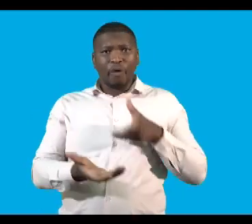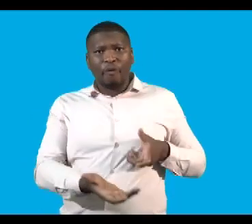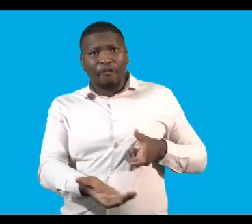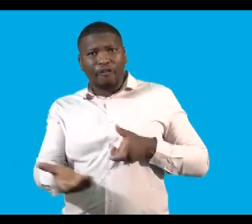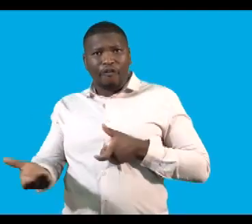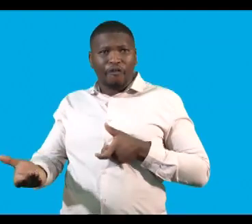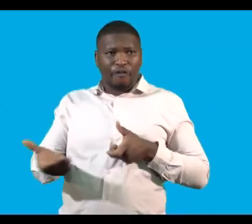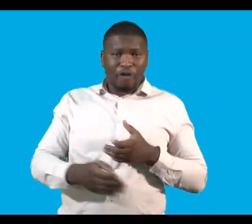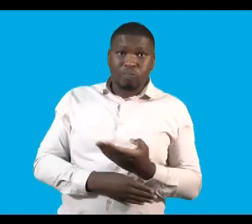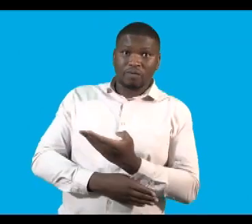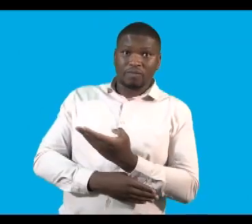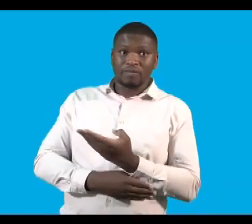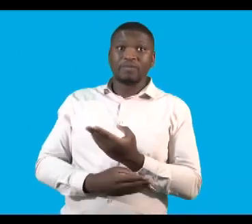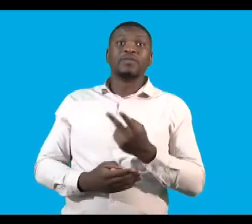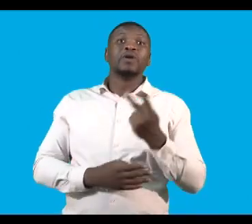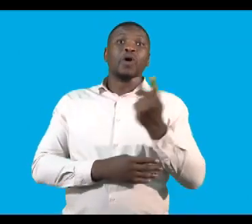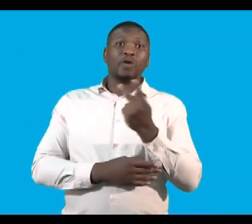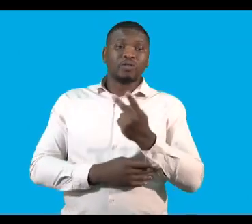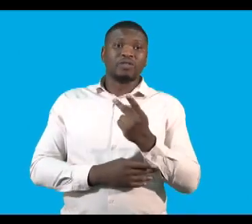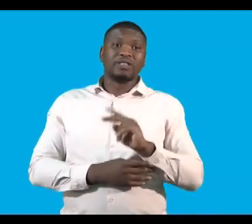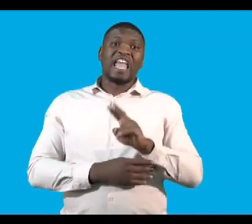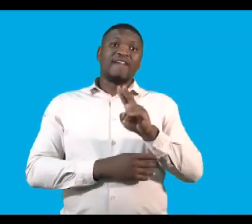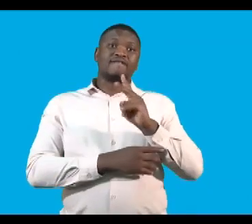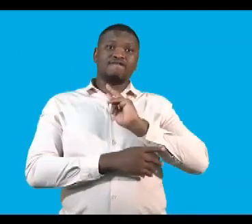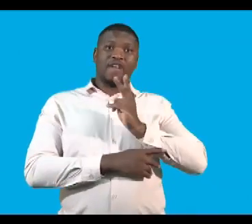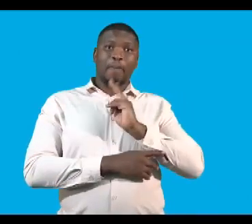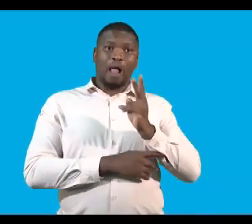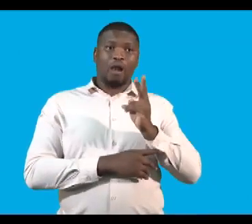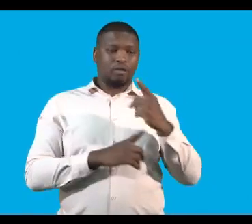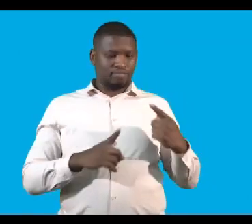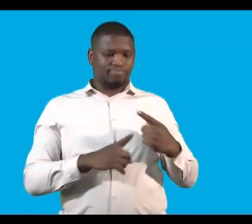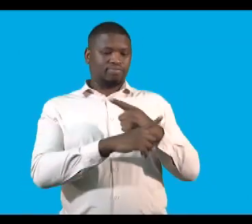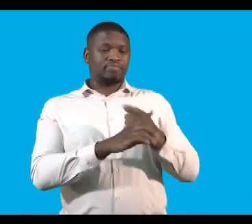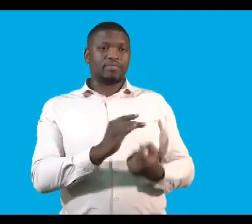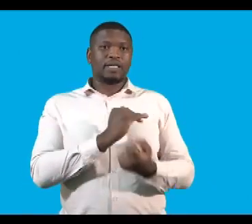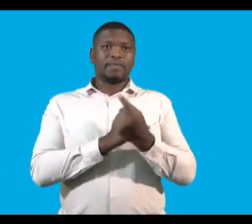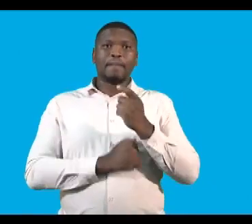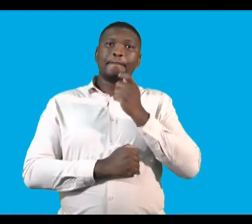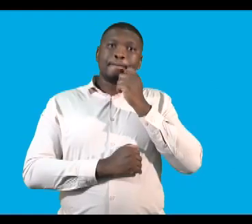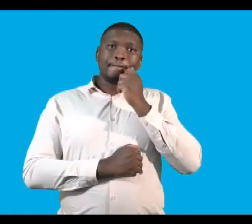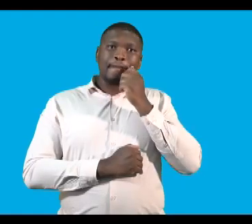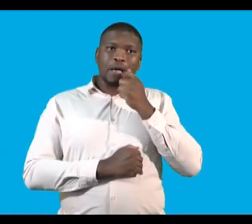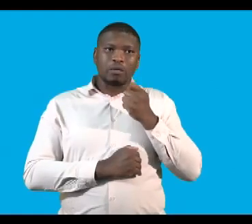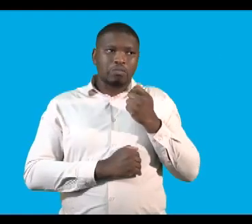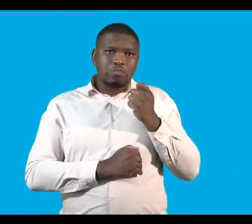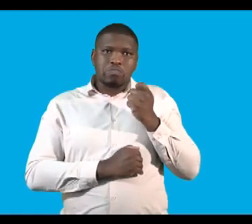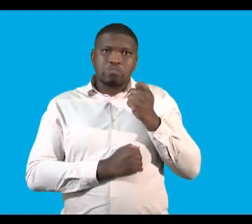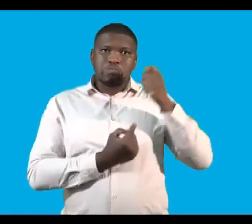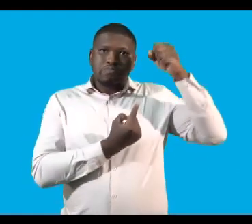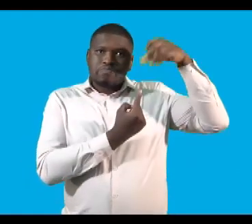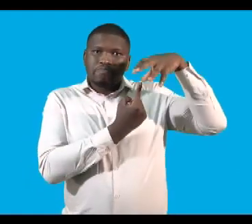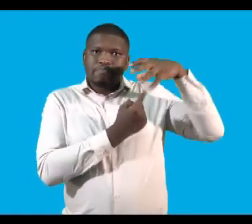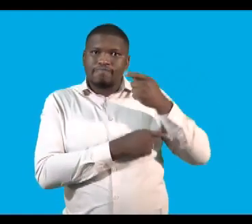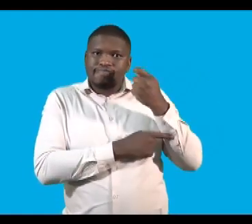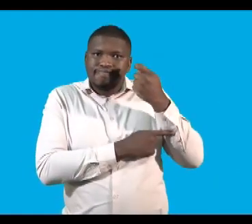fire. Verbal irony can be seen in this image, where the man standing in the rain, clearly